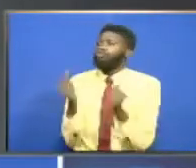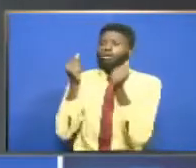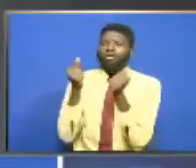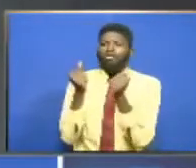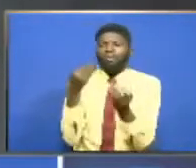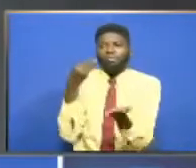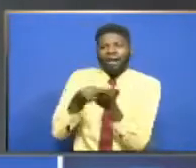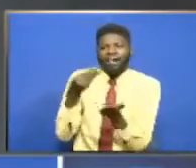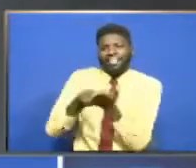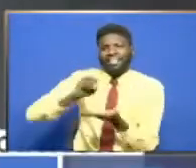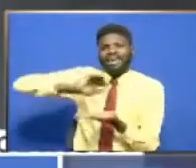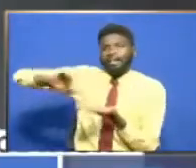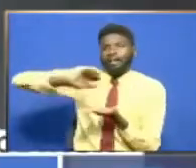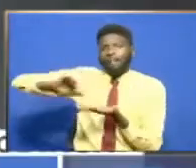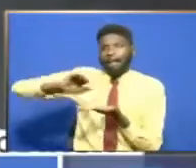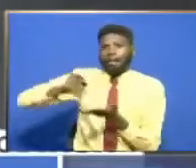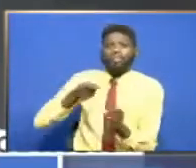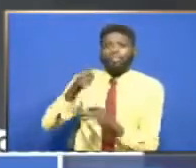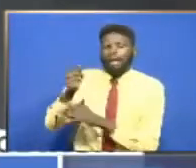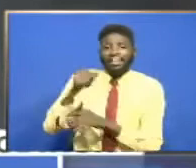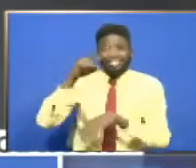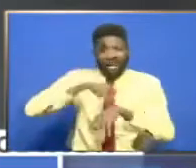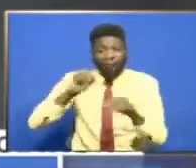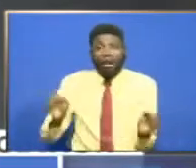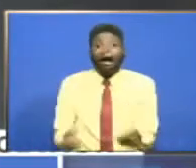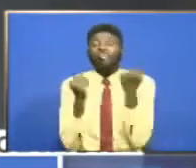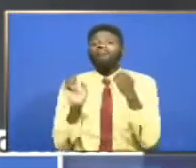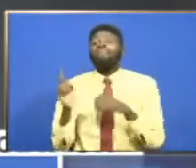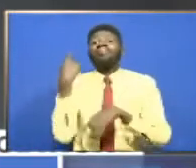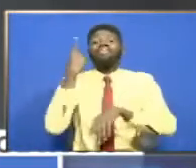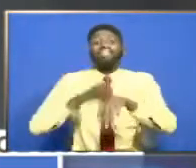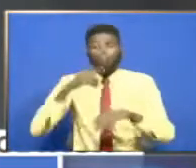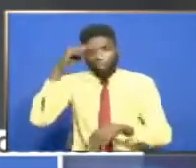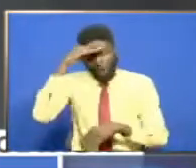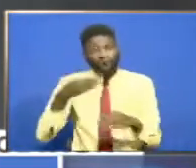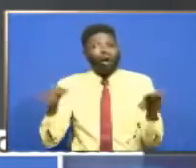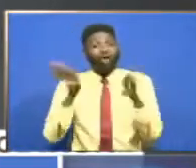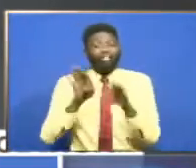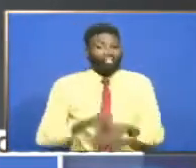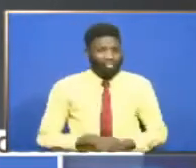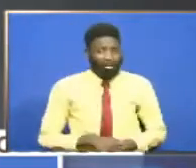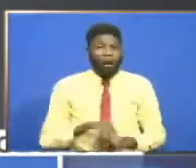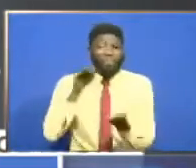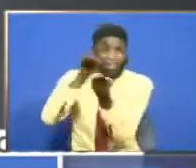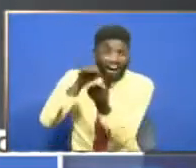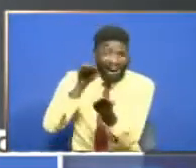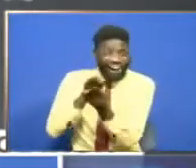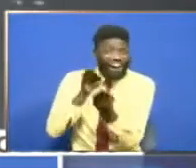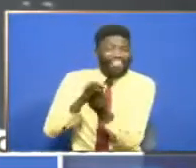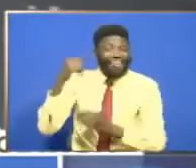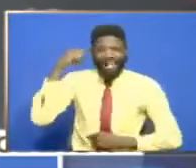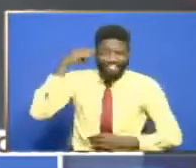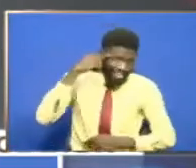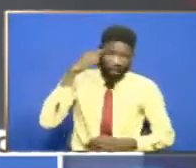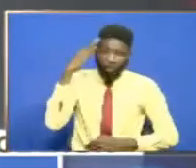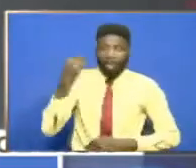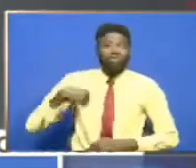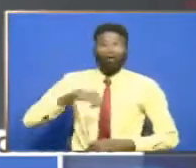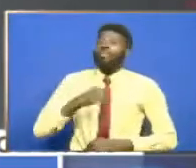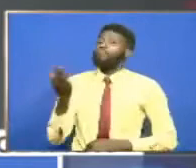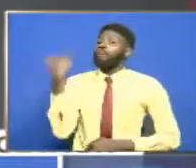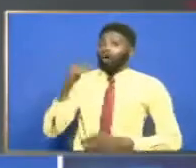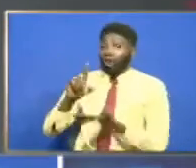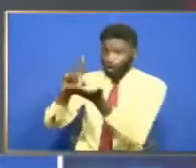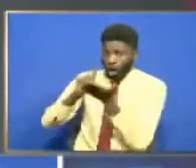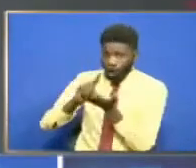balances that we had when the first closure happened. Banks all on our toes because we had not cleared the